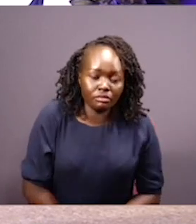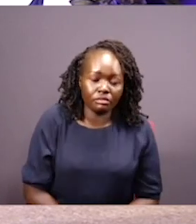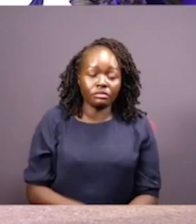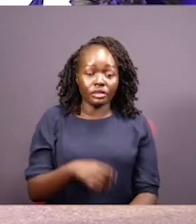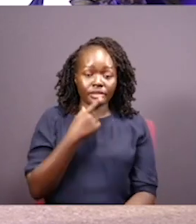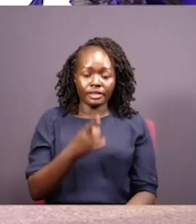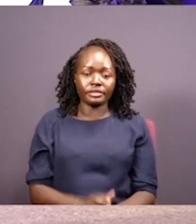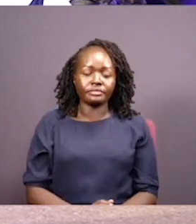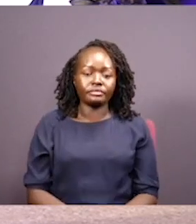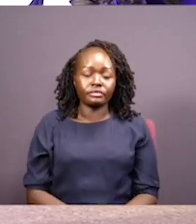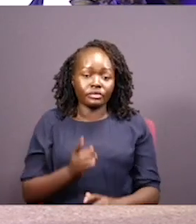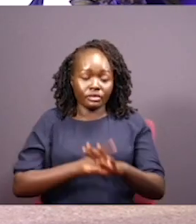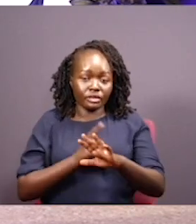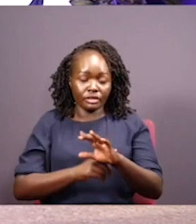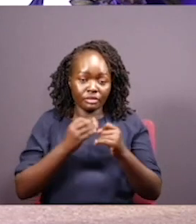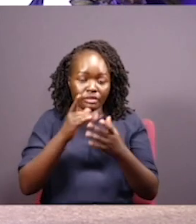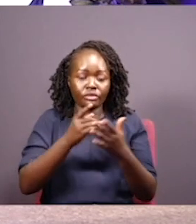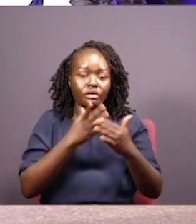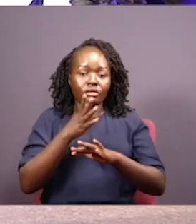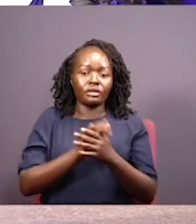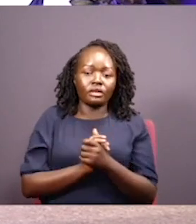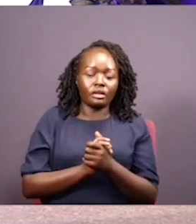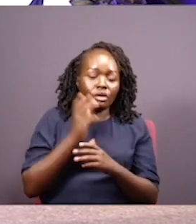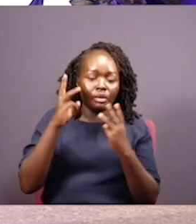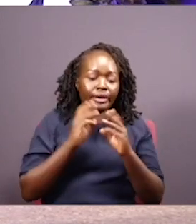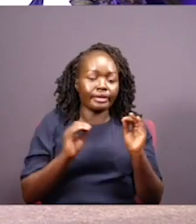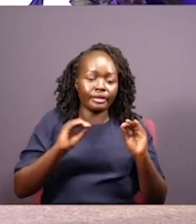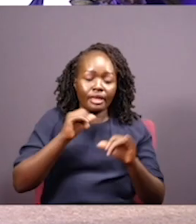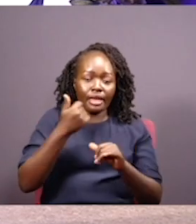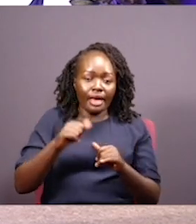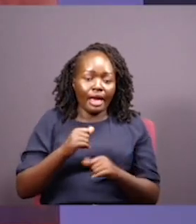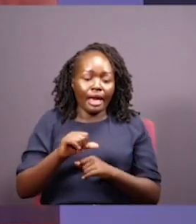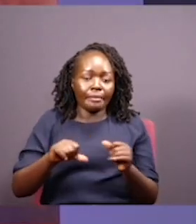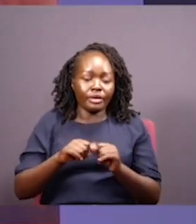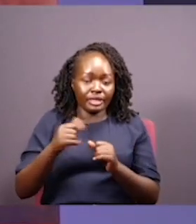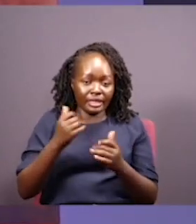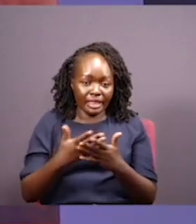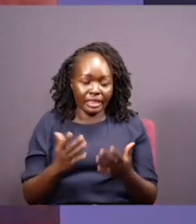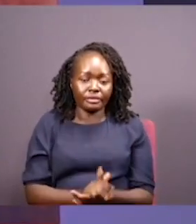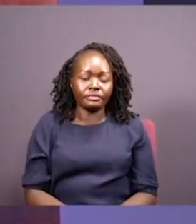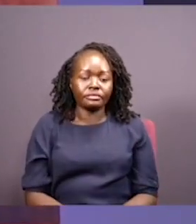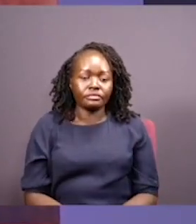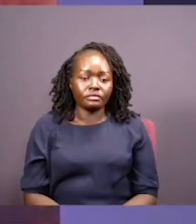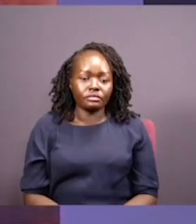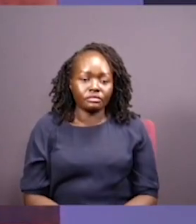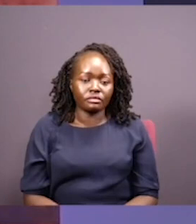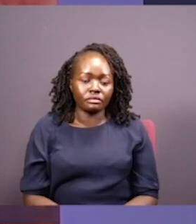they hand you over, do not worry about what you are to say.